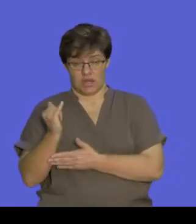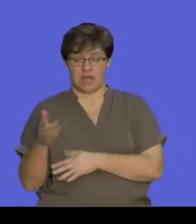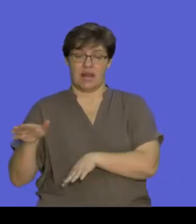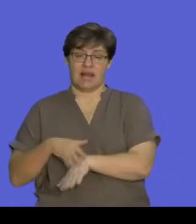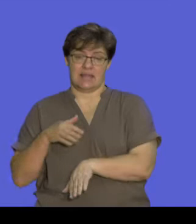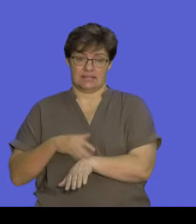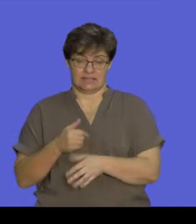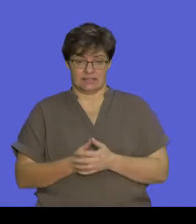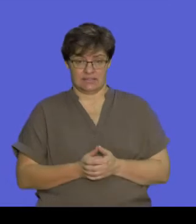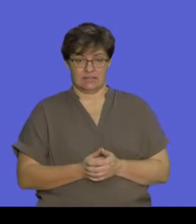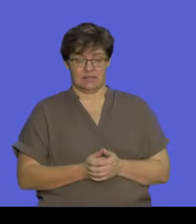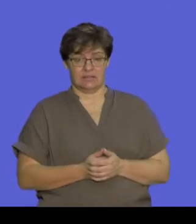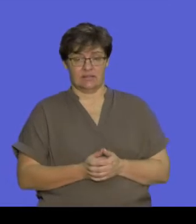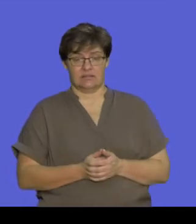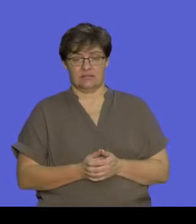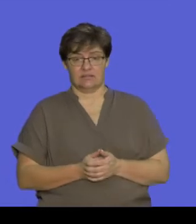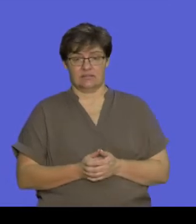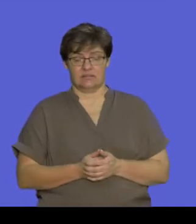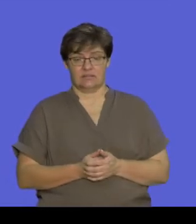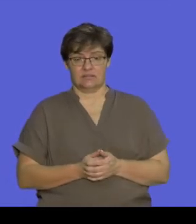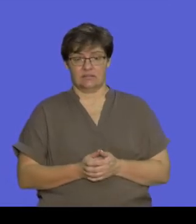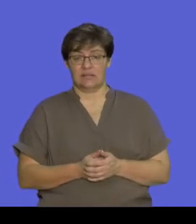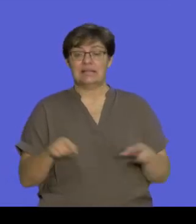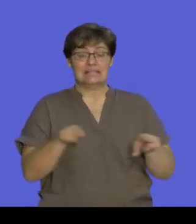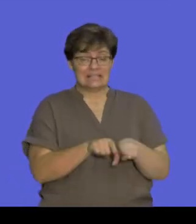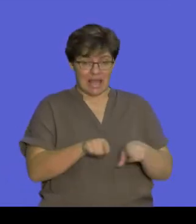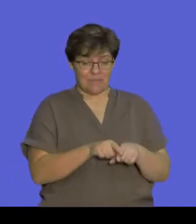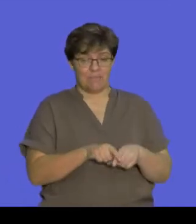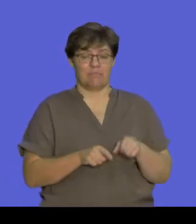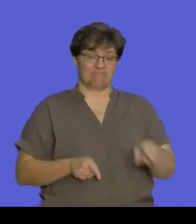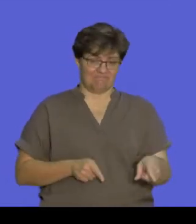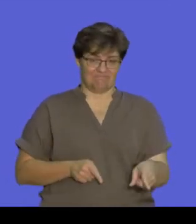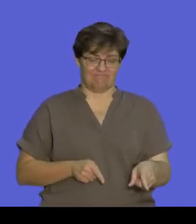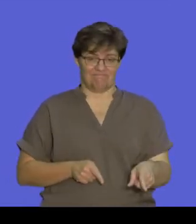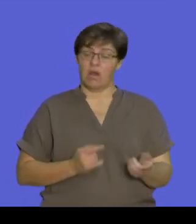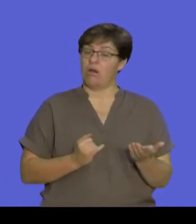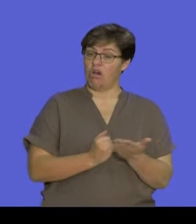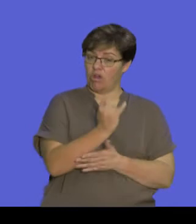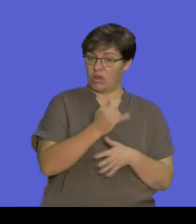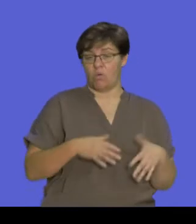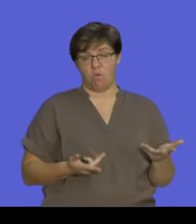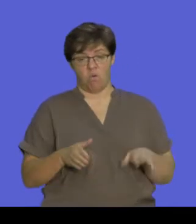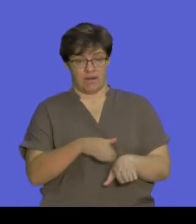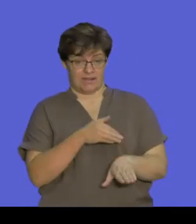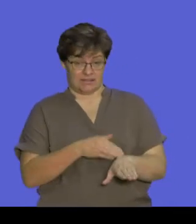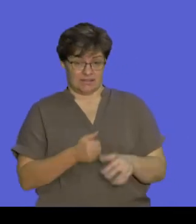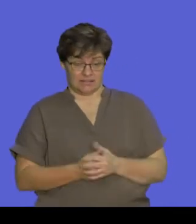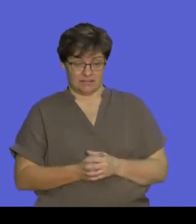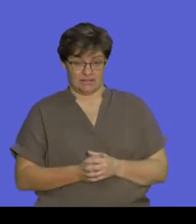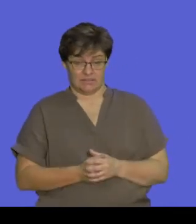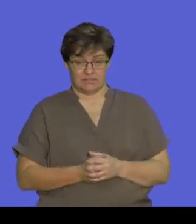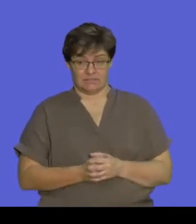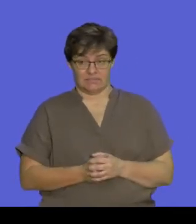late. We recognize the same choice applies here. He can be early when